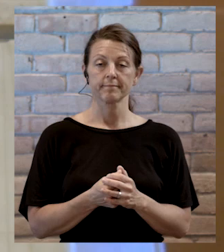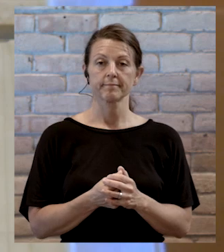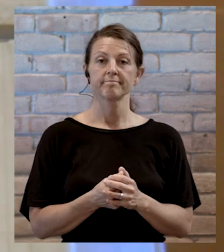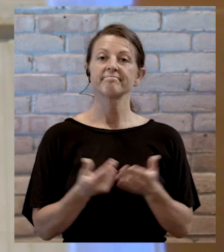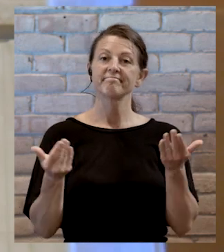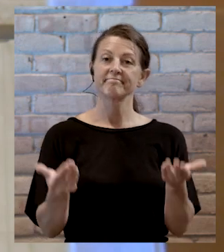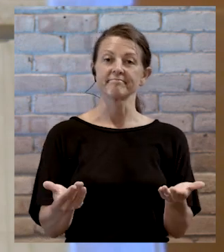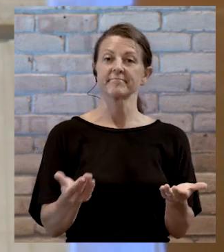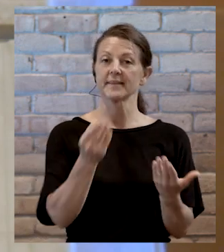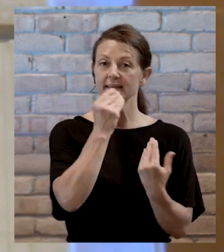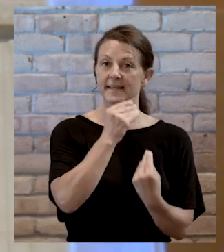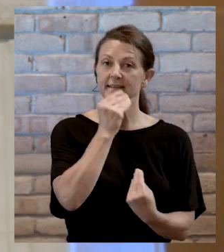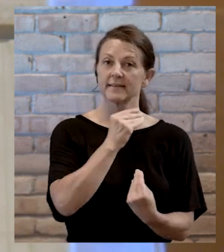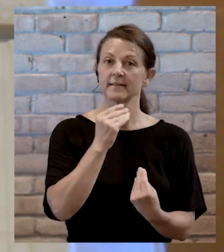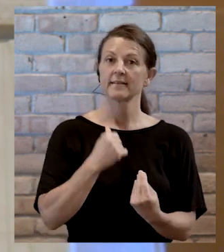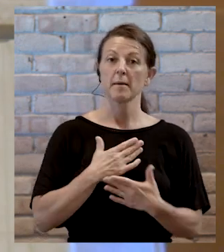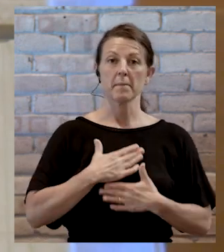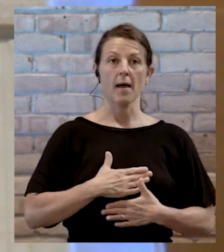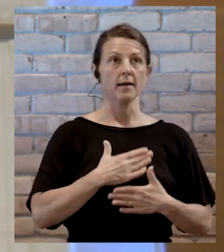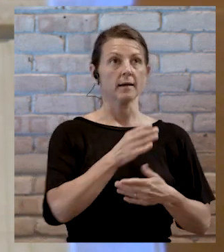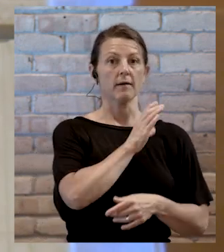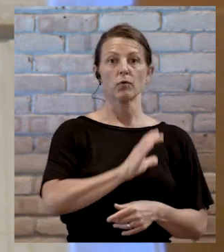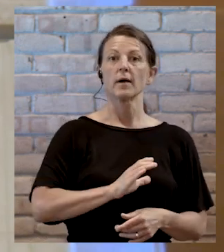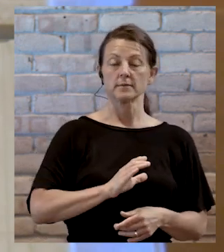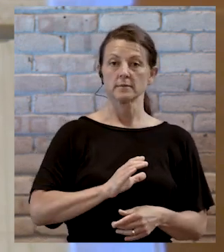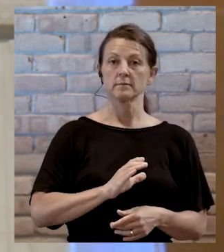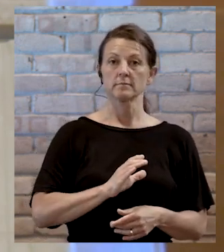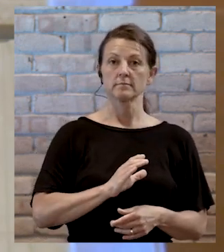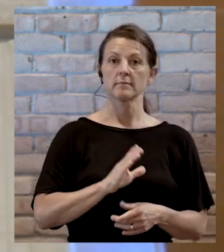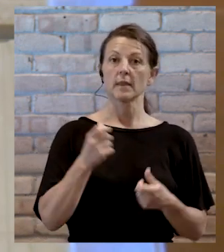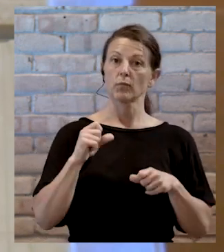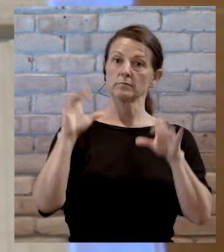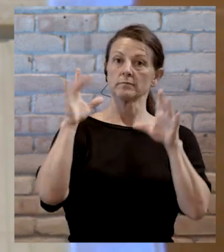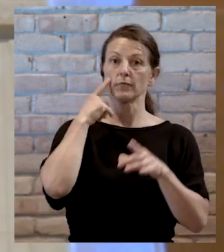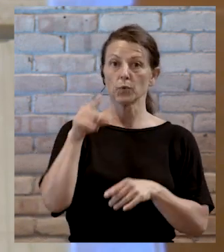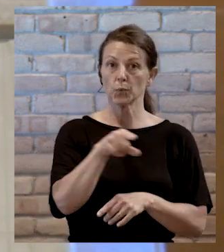Take and eat the body of Christ given for you.